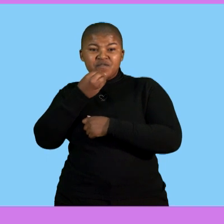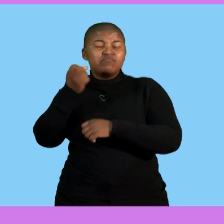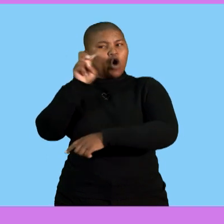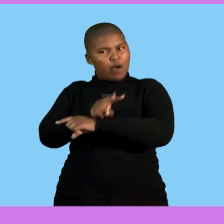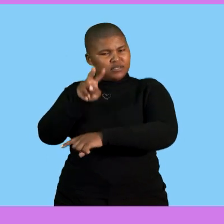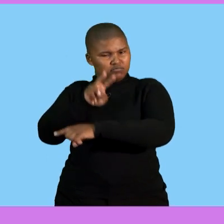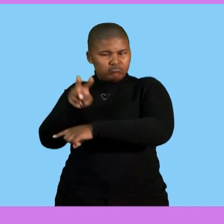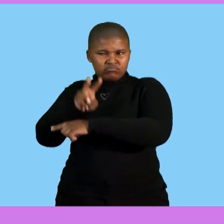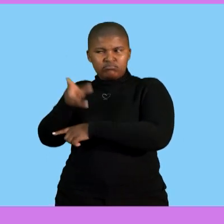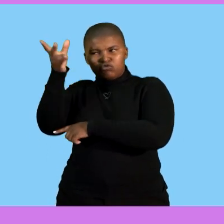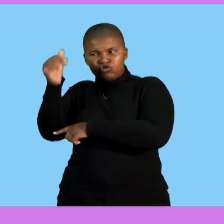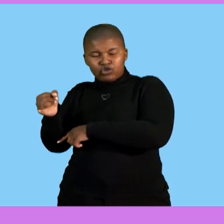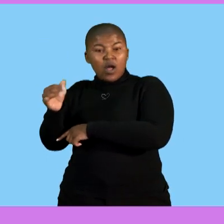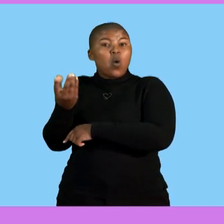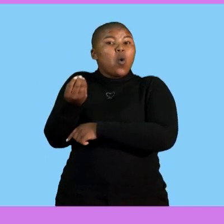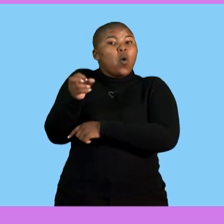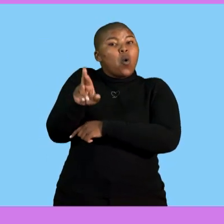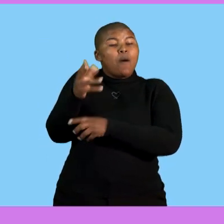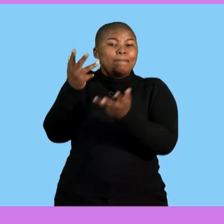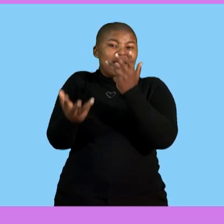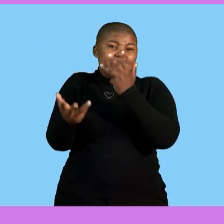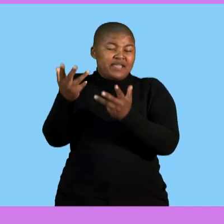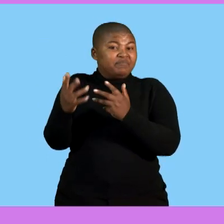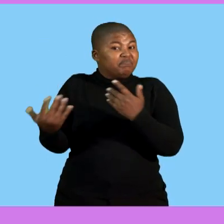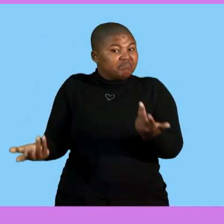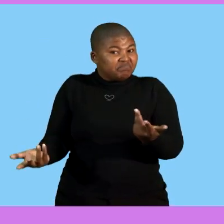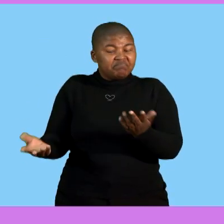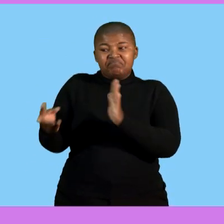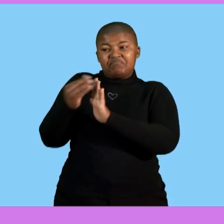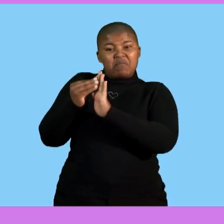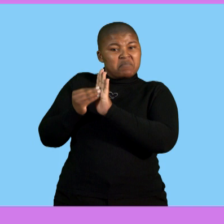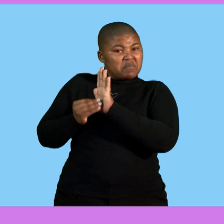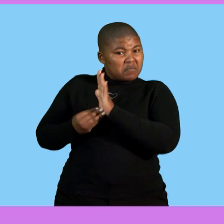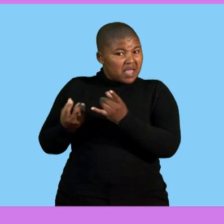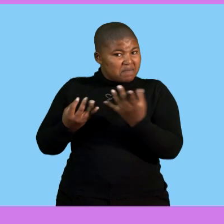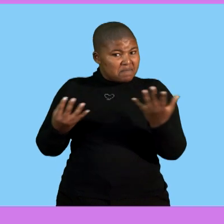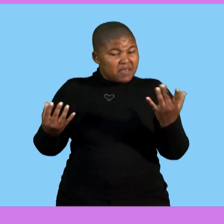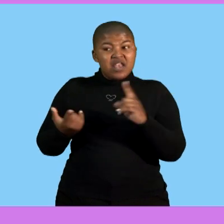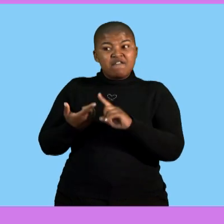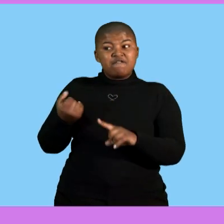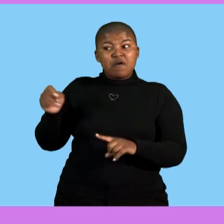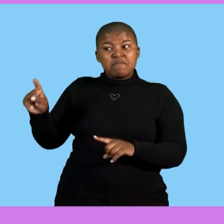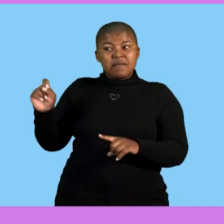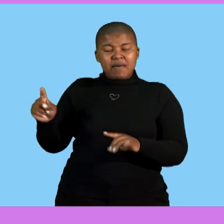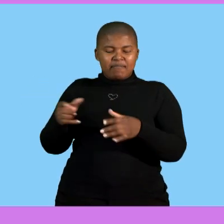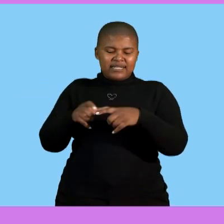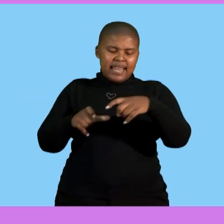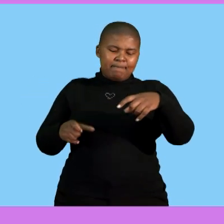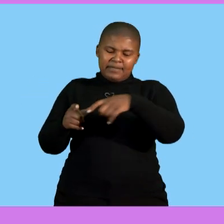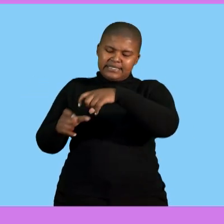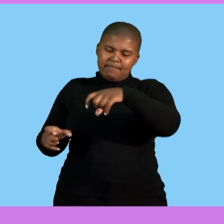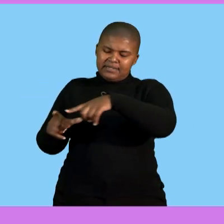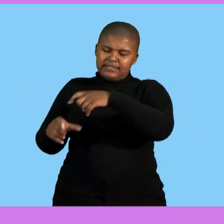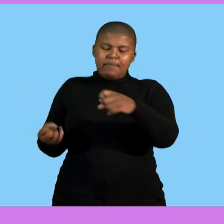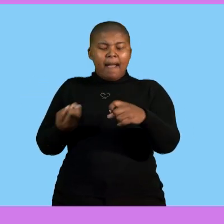be observation, or it can be the records from the till slips